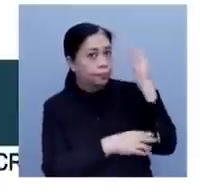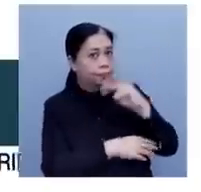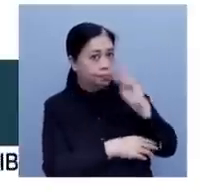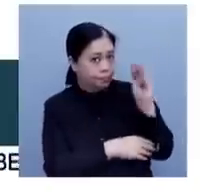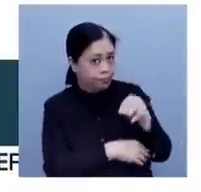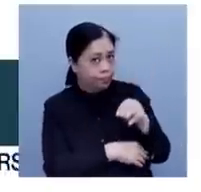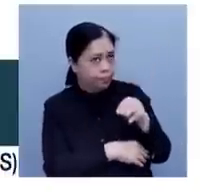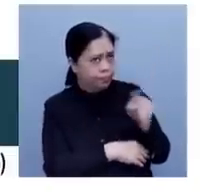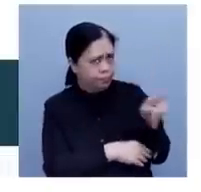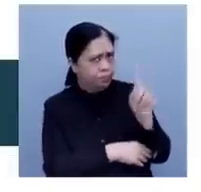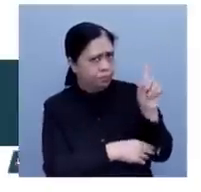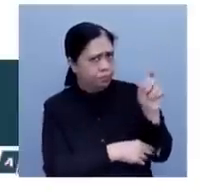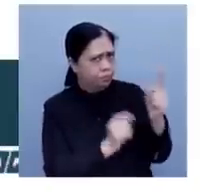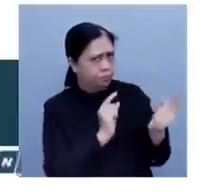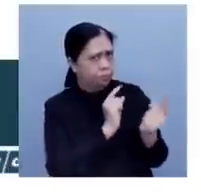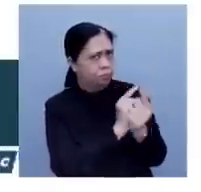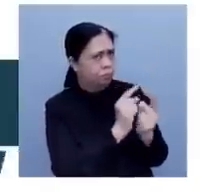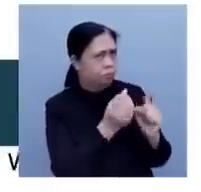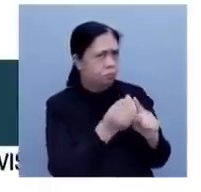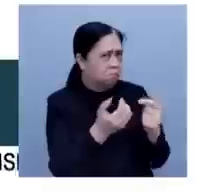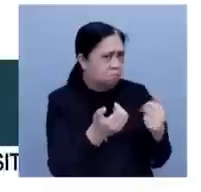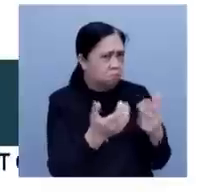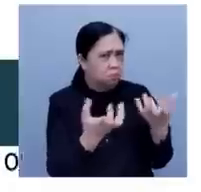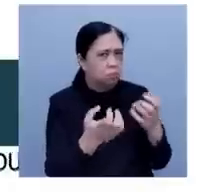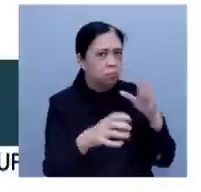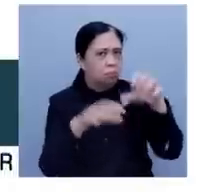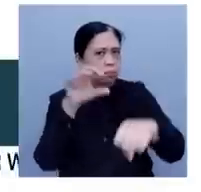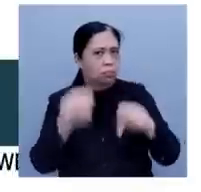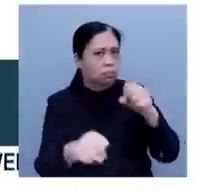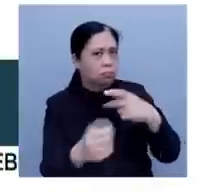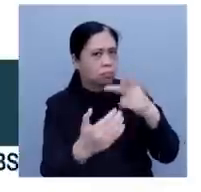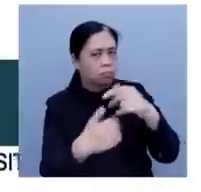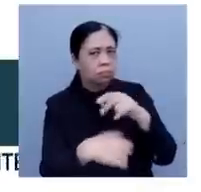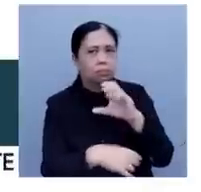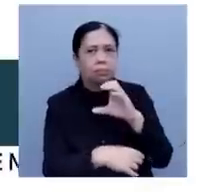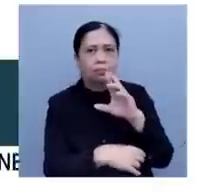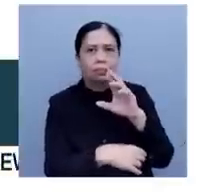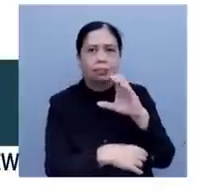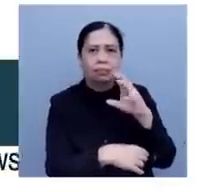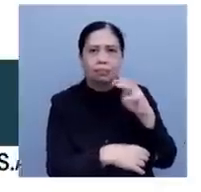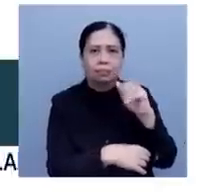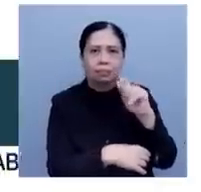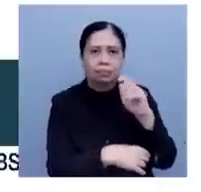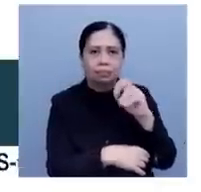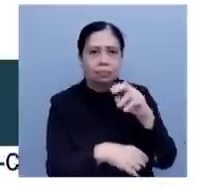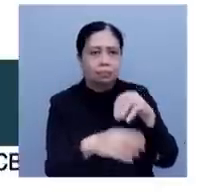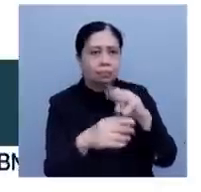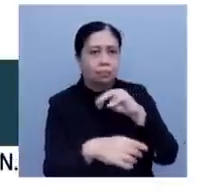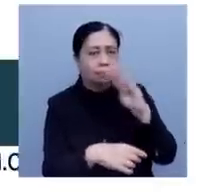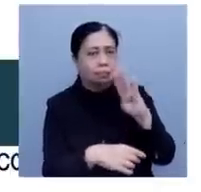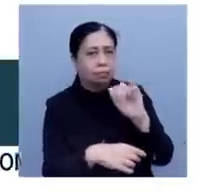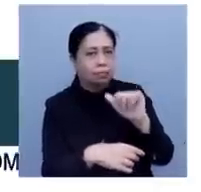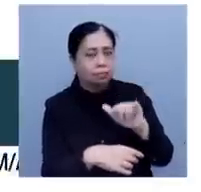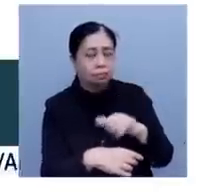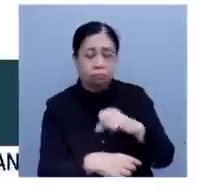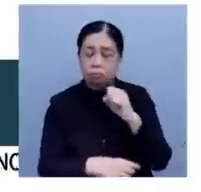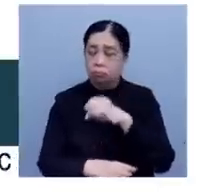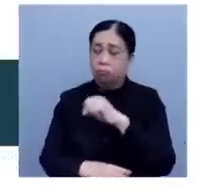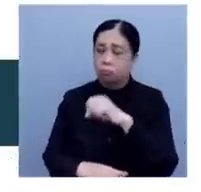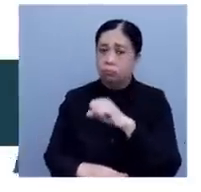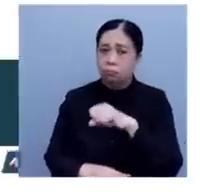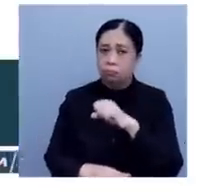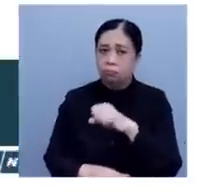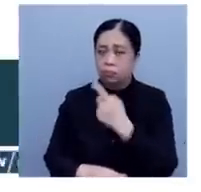did anyone approach you about any reclamation project that will be happening in Manila Bay? Of course. And what did you